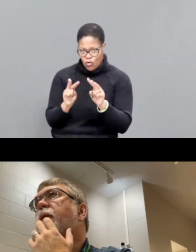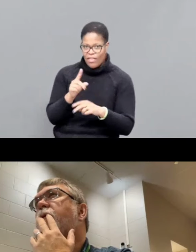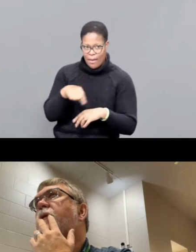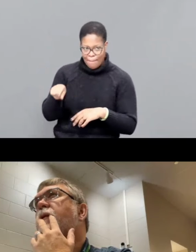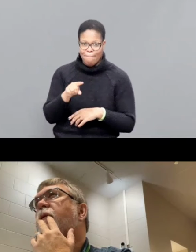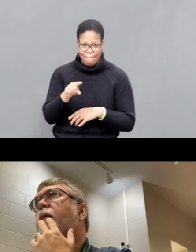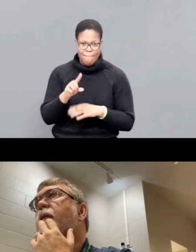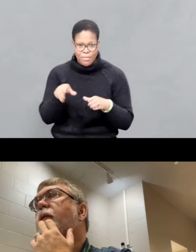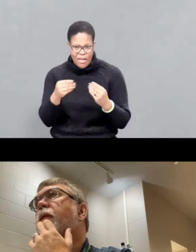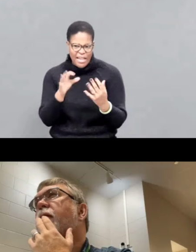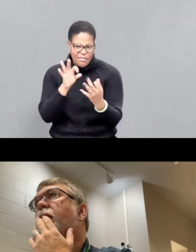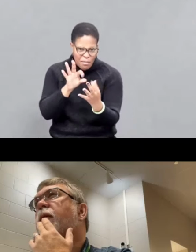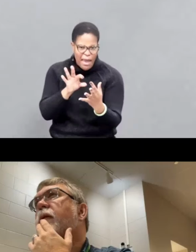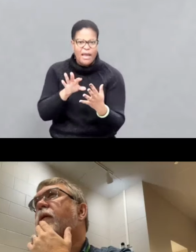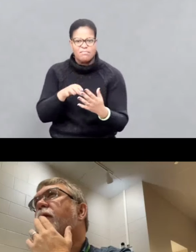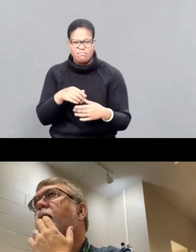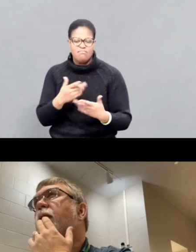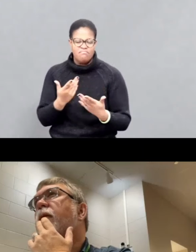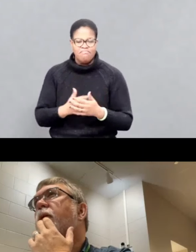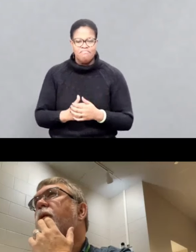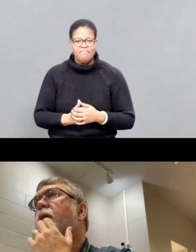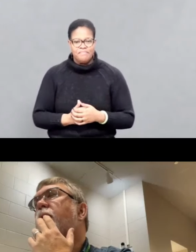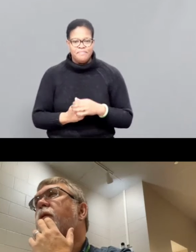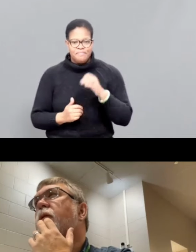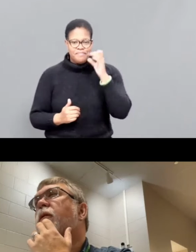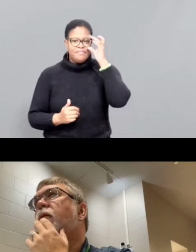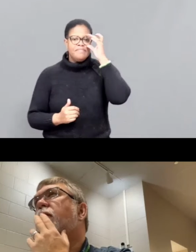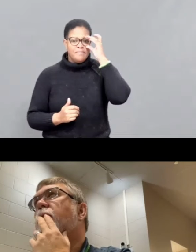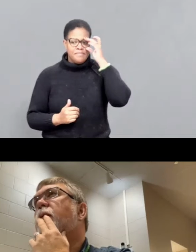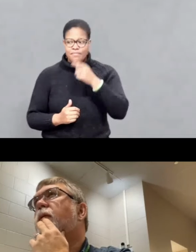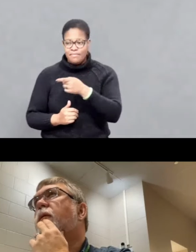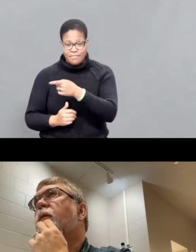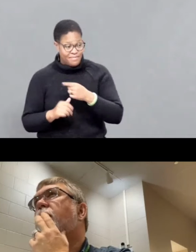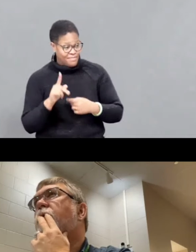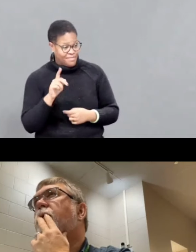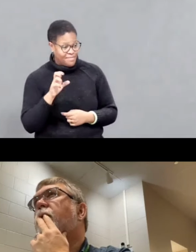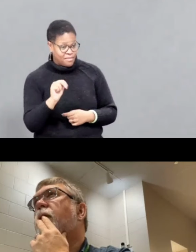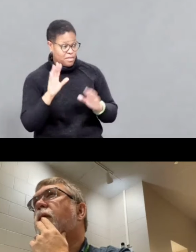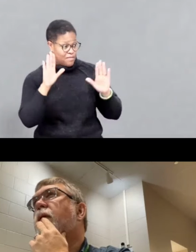and providing input and cues and so forth. That's fantastic.